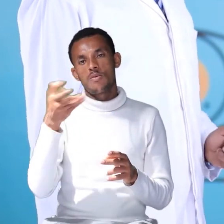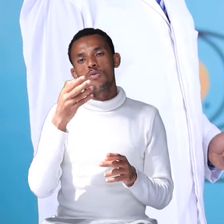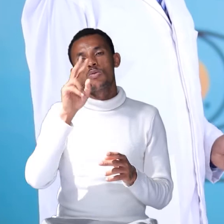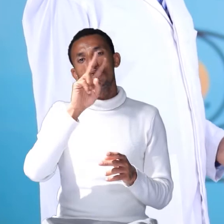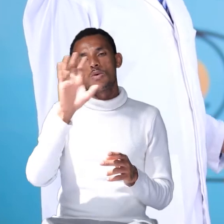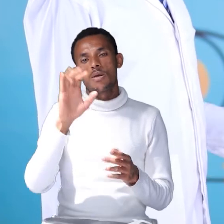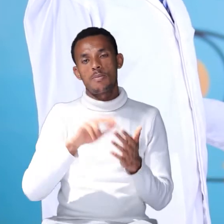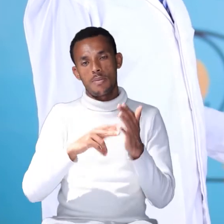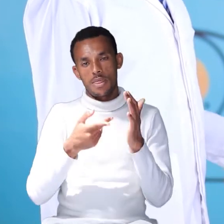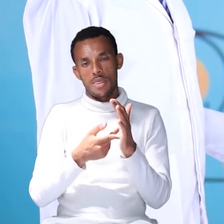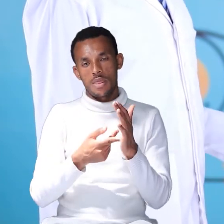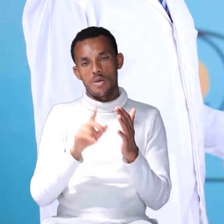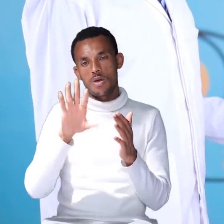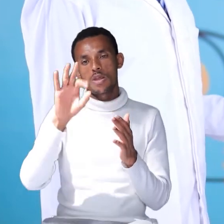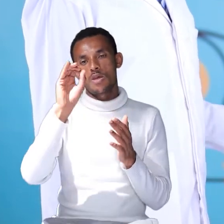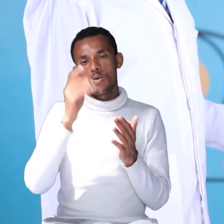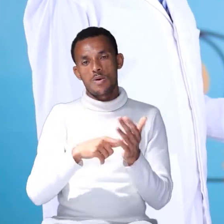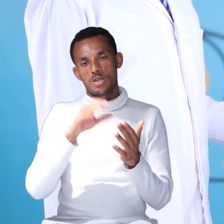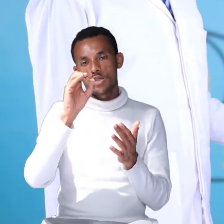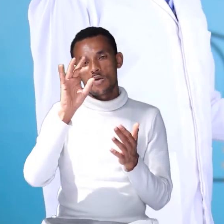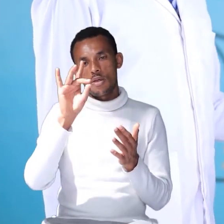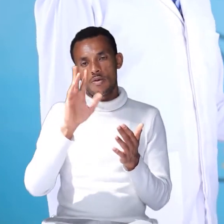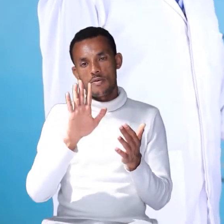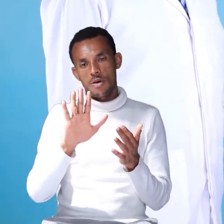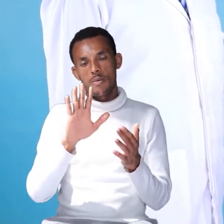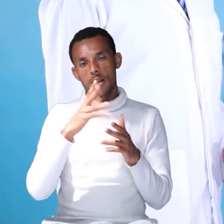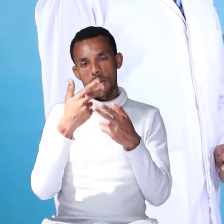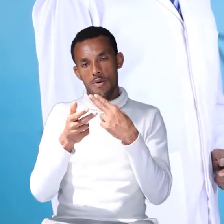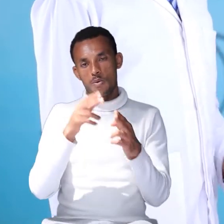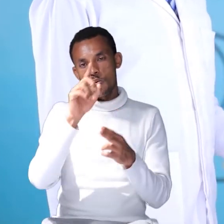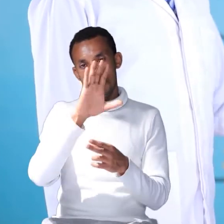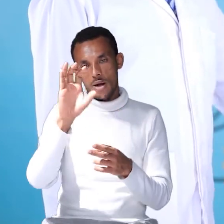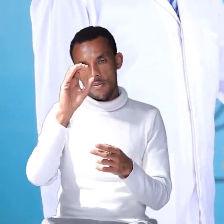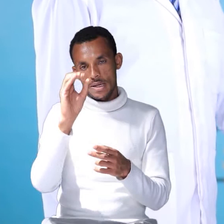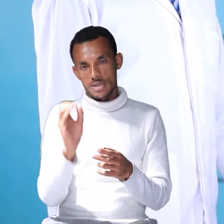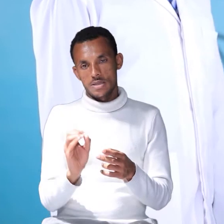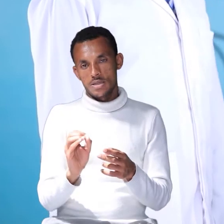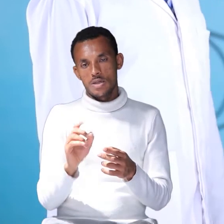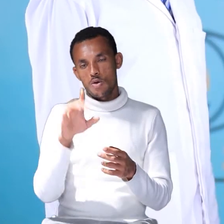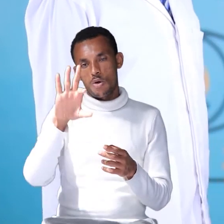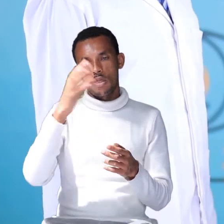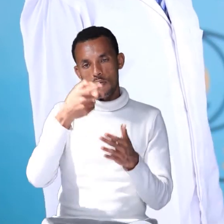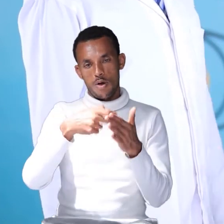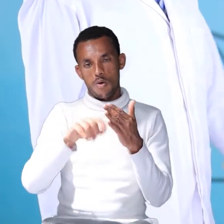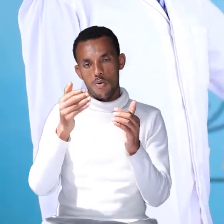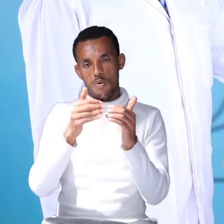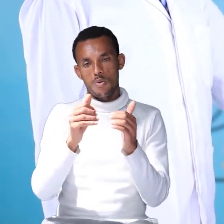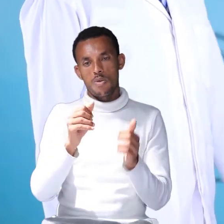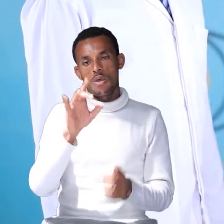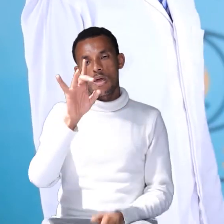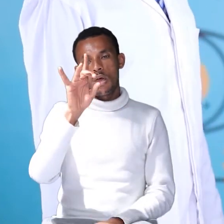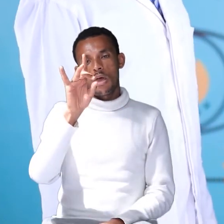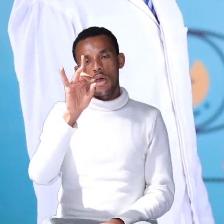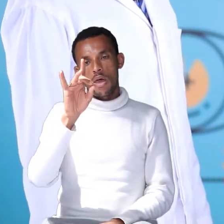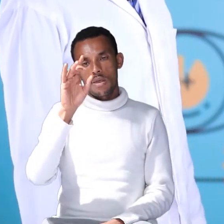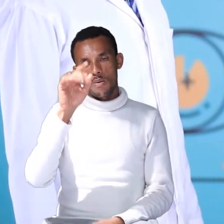200. 17 over 200 means you have 0.085 multiplied by 100%. So you will get a